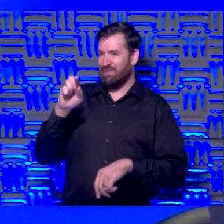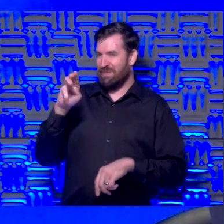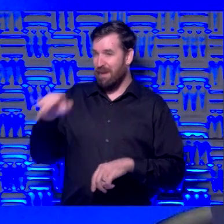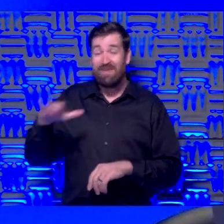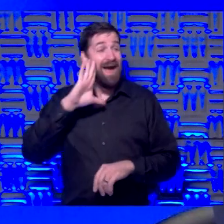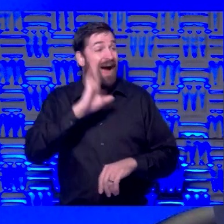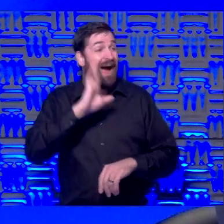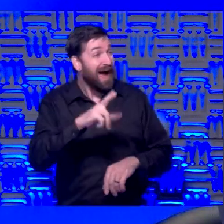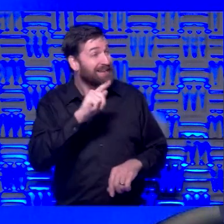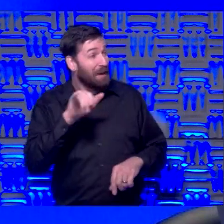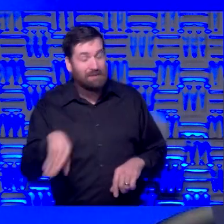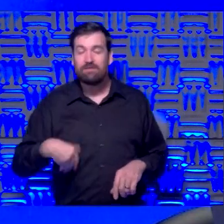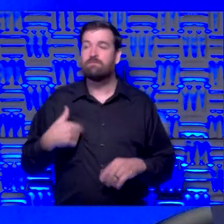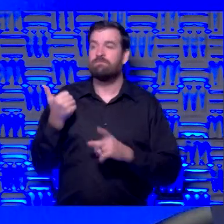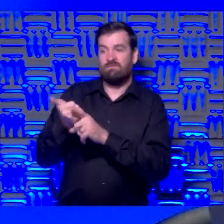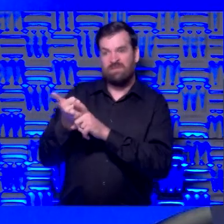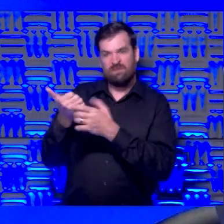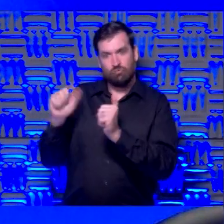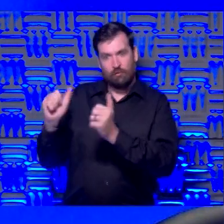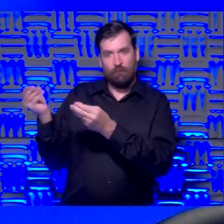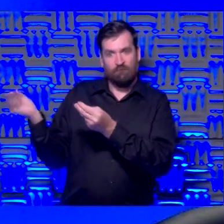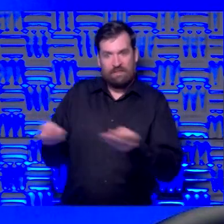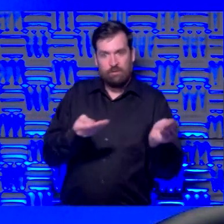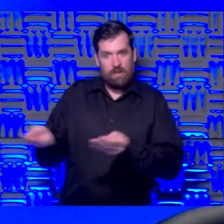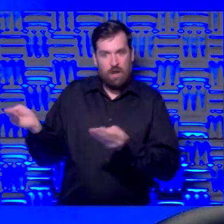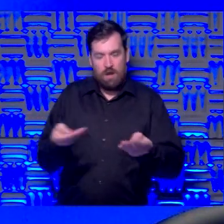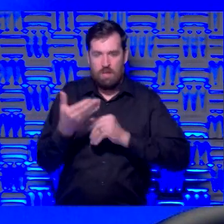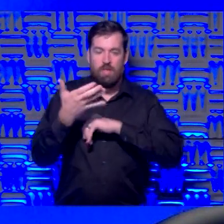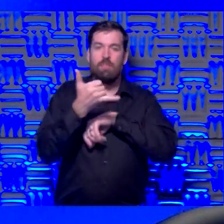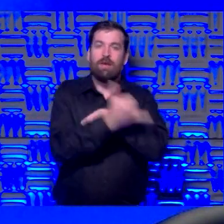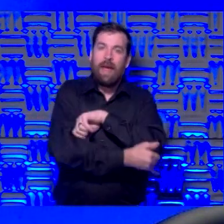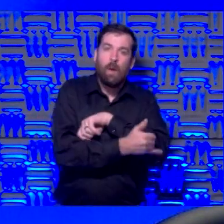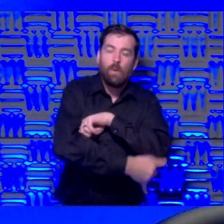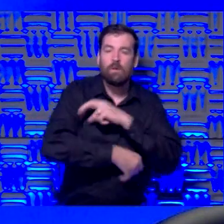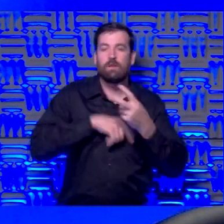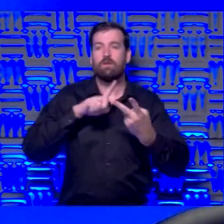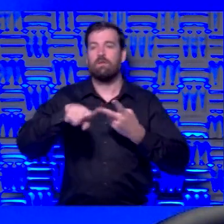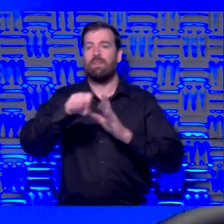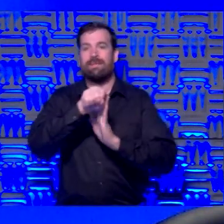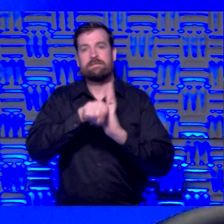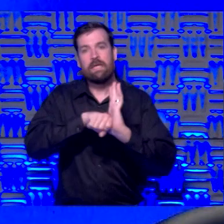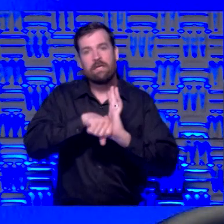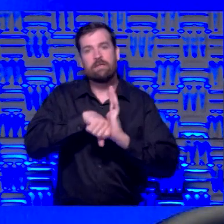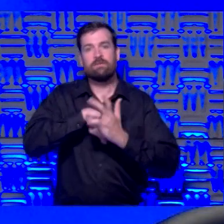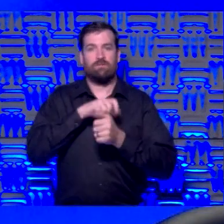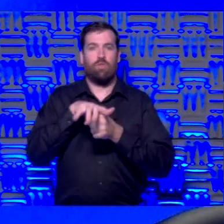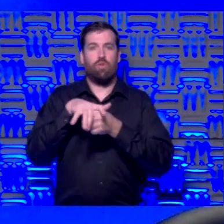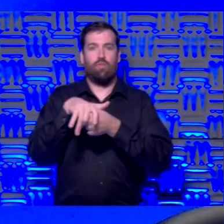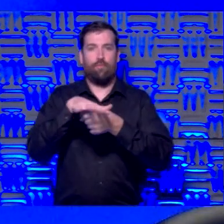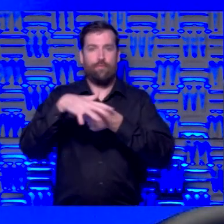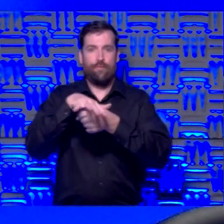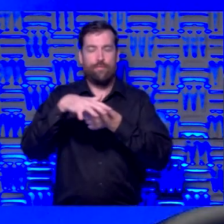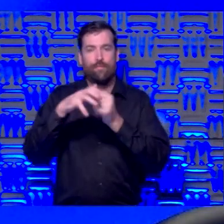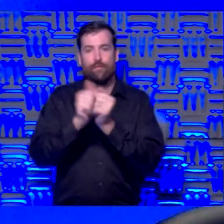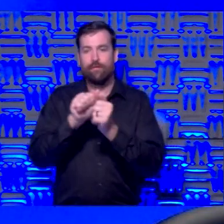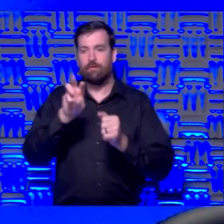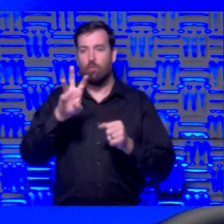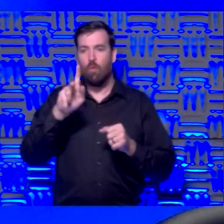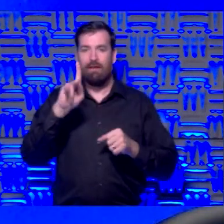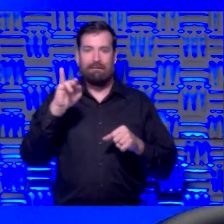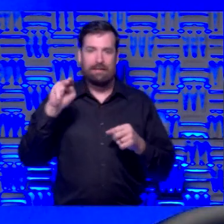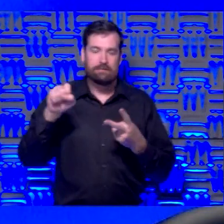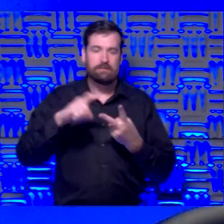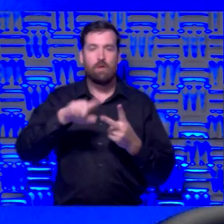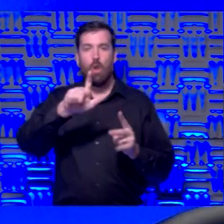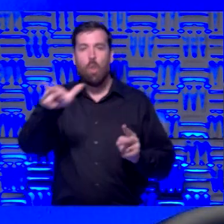receptive and helped facilitate everything through the county, through the state. and then locally with Watkins, with Lawrence